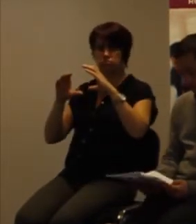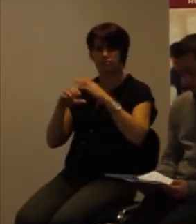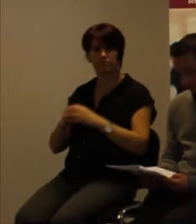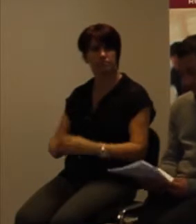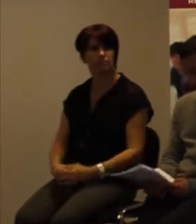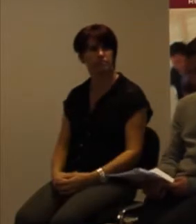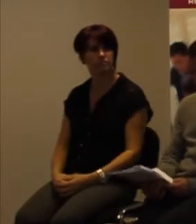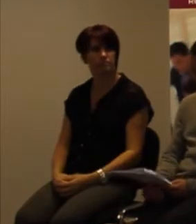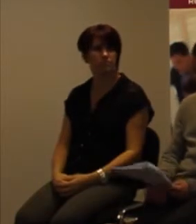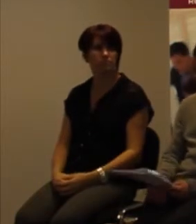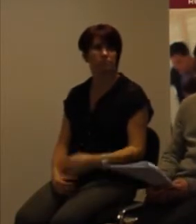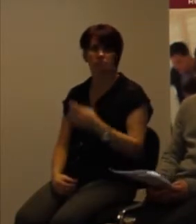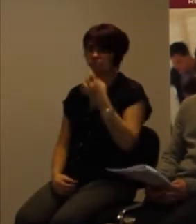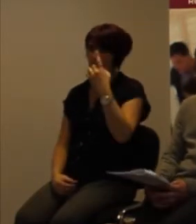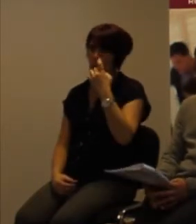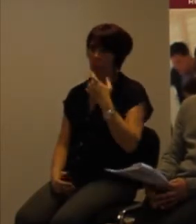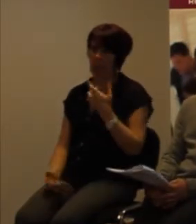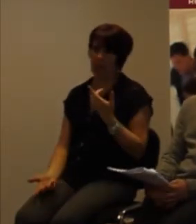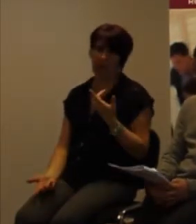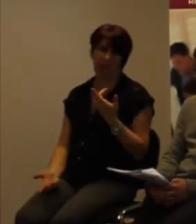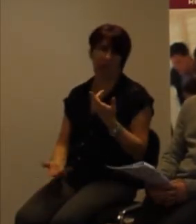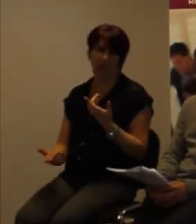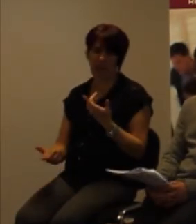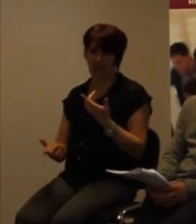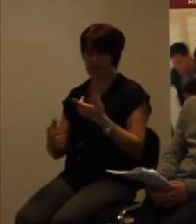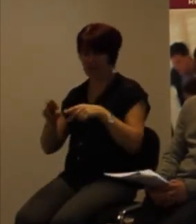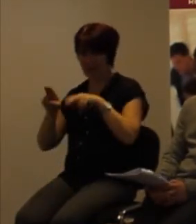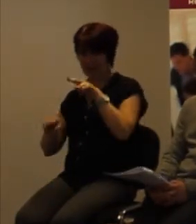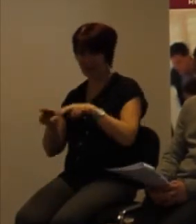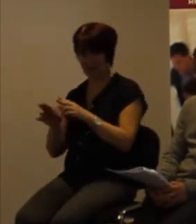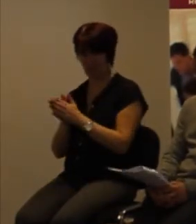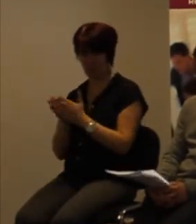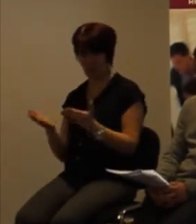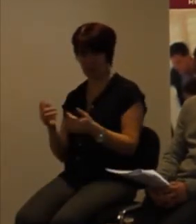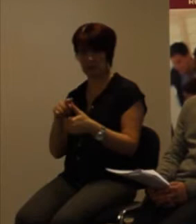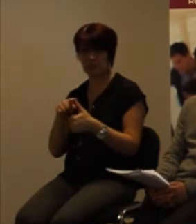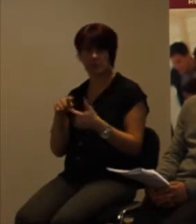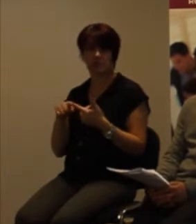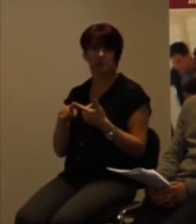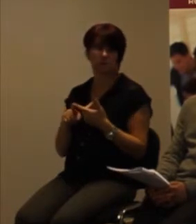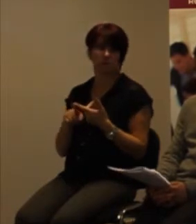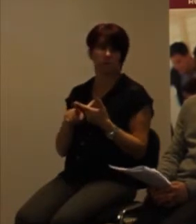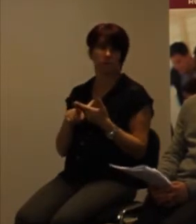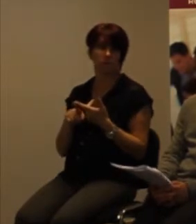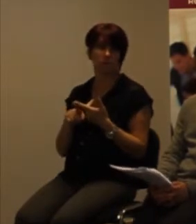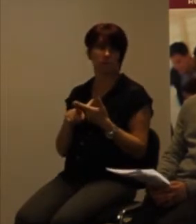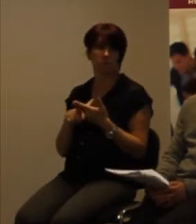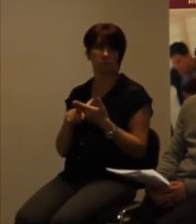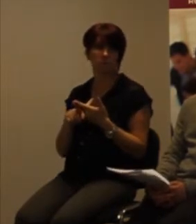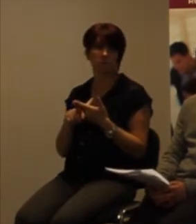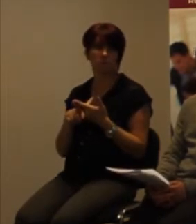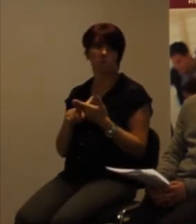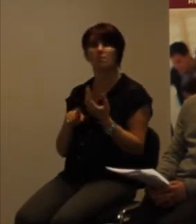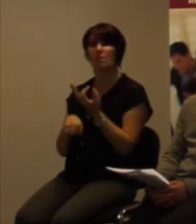format, which could be for a learner assessment booklet which has been provided for you, then you're asked to